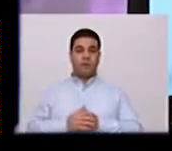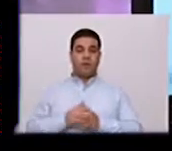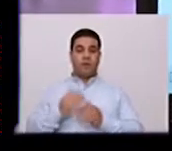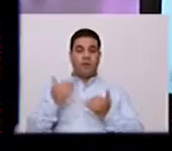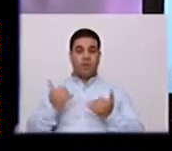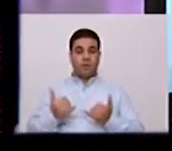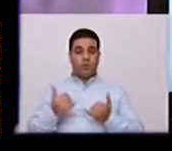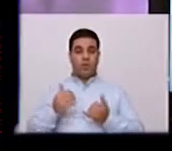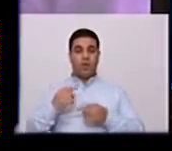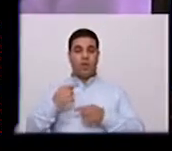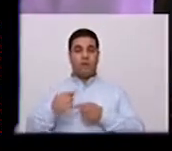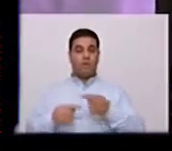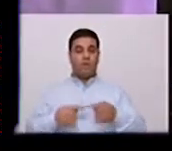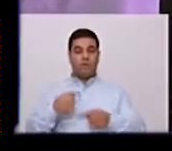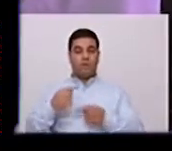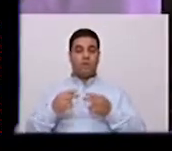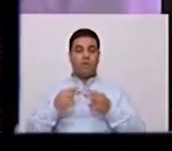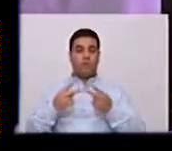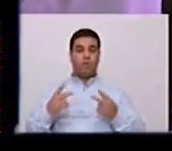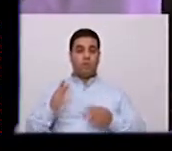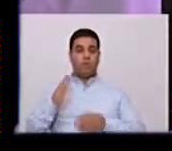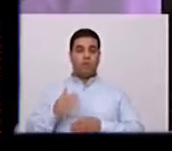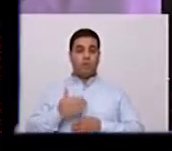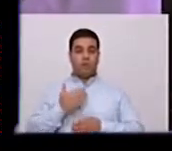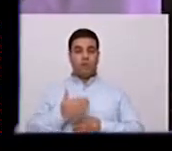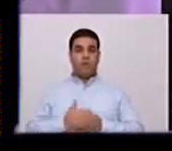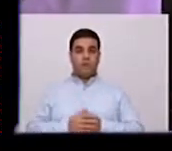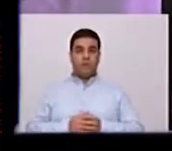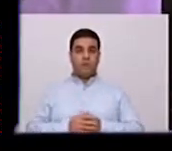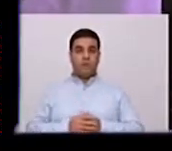Endi avlodda hosil bo'ladi.